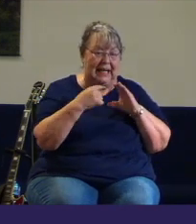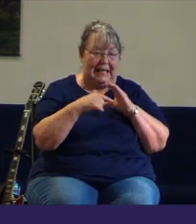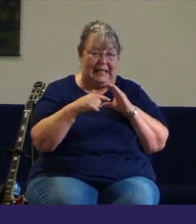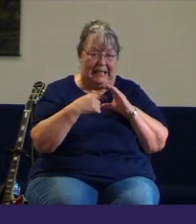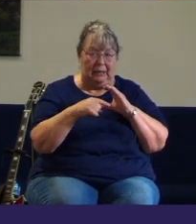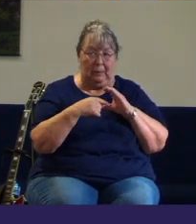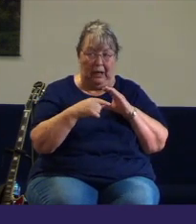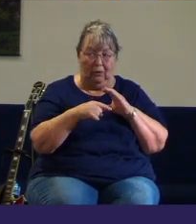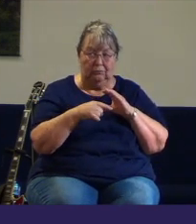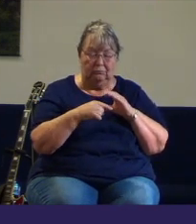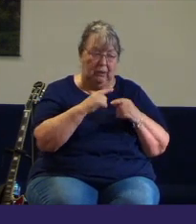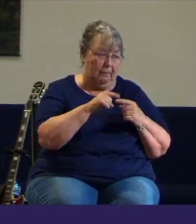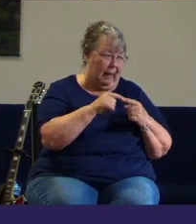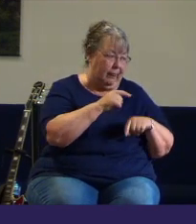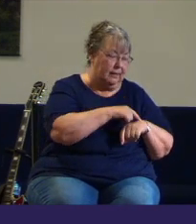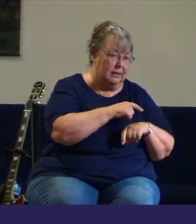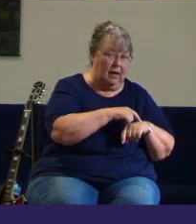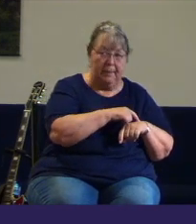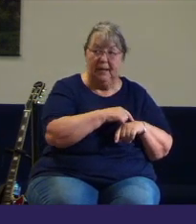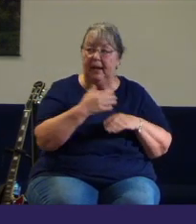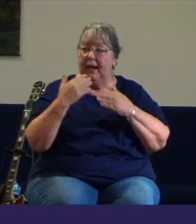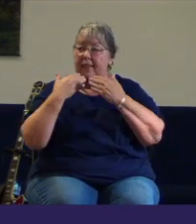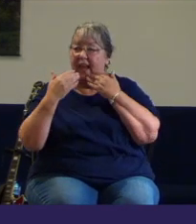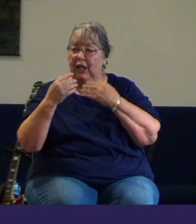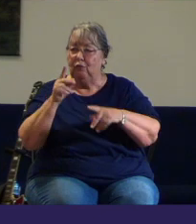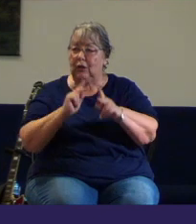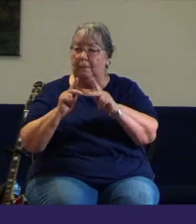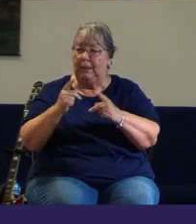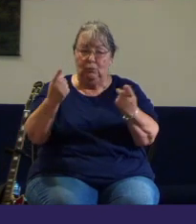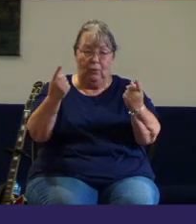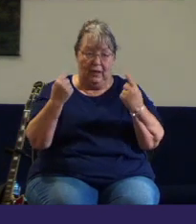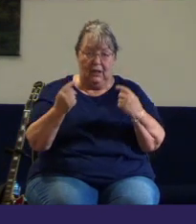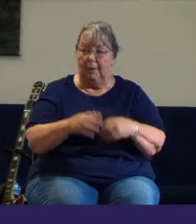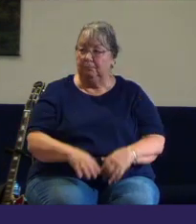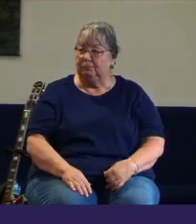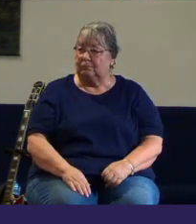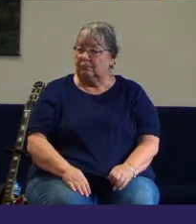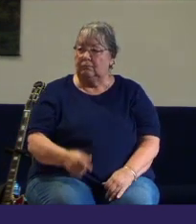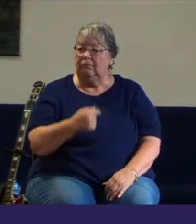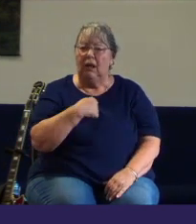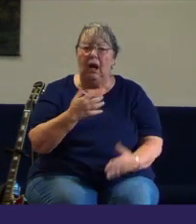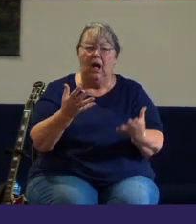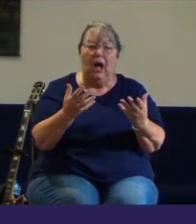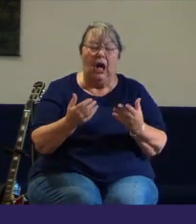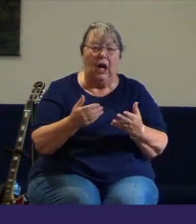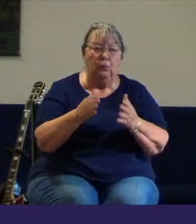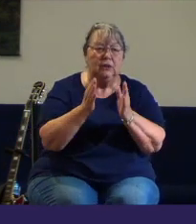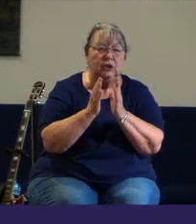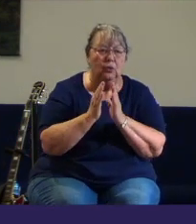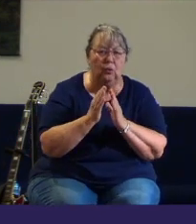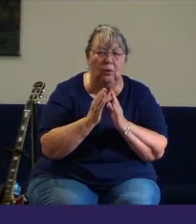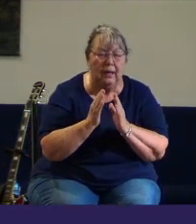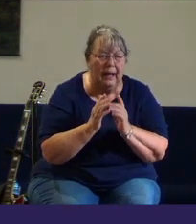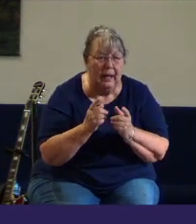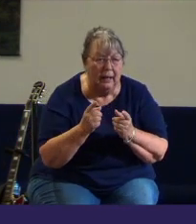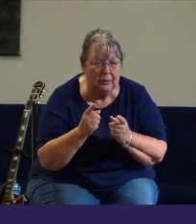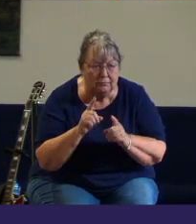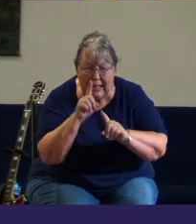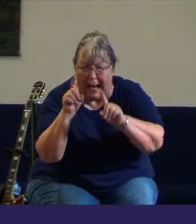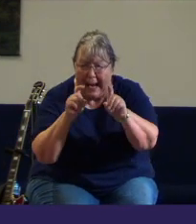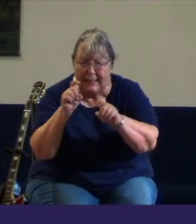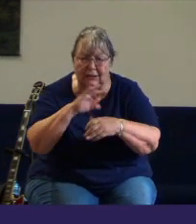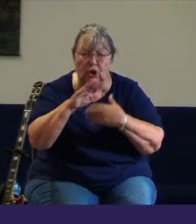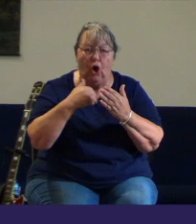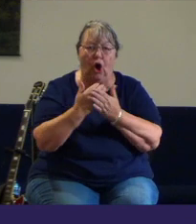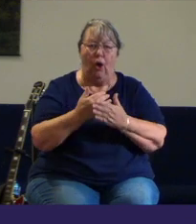and all that stuff. But thank you for those of you that are coming out. I did want to ask all the young ones if you could stand. I wanted